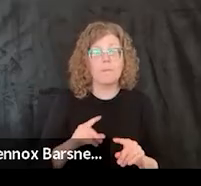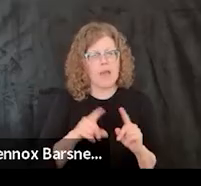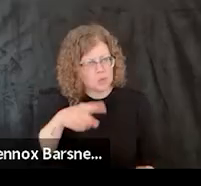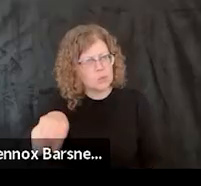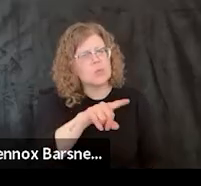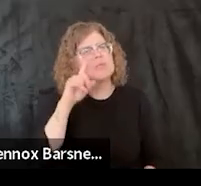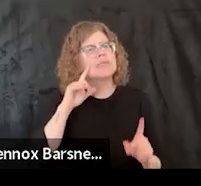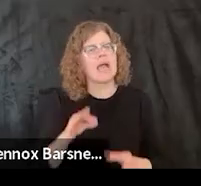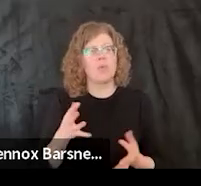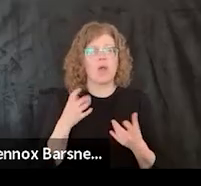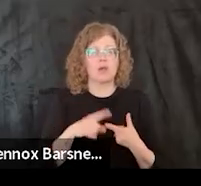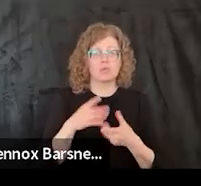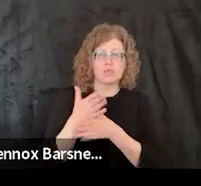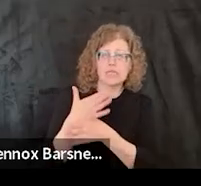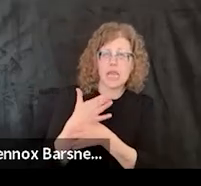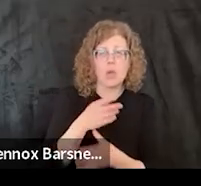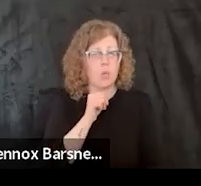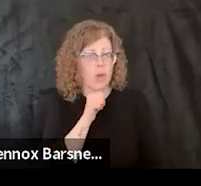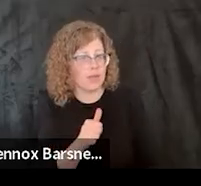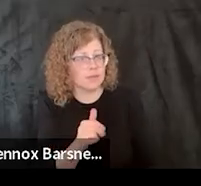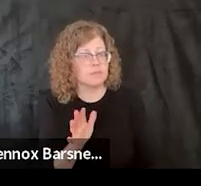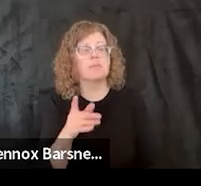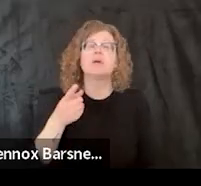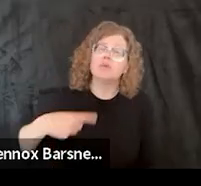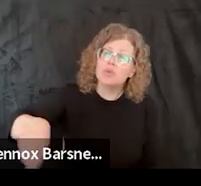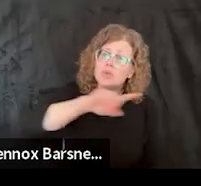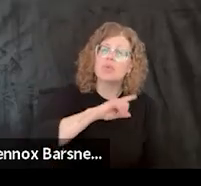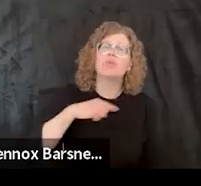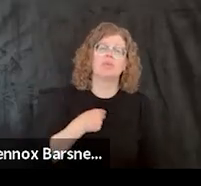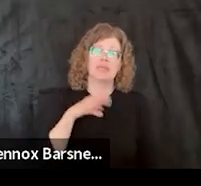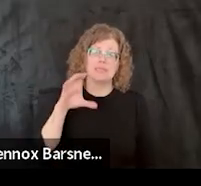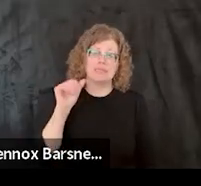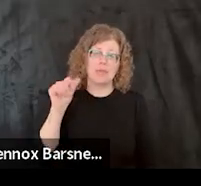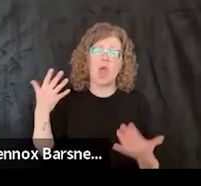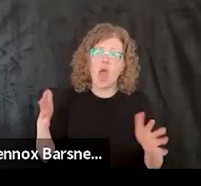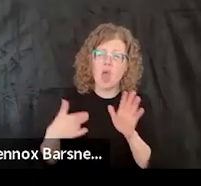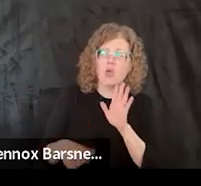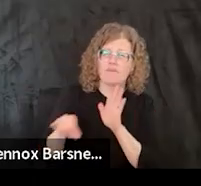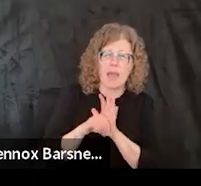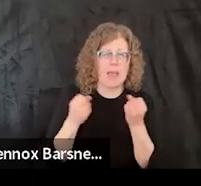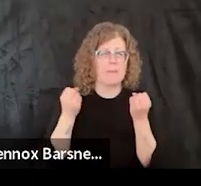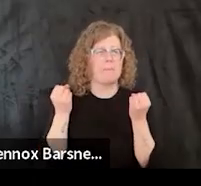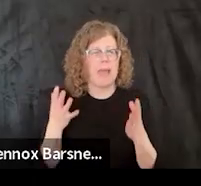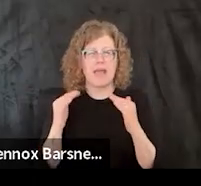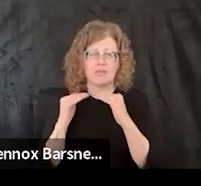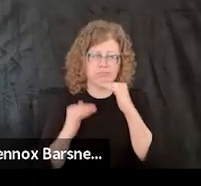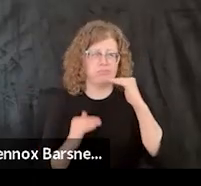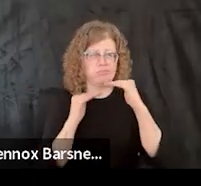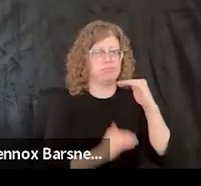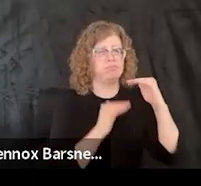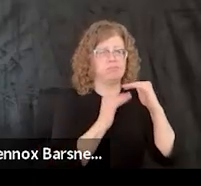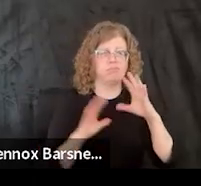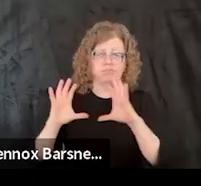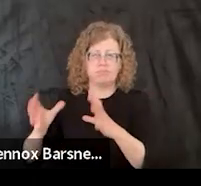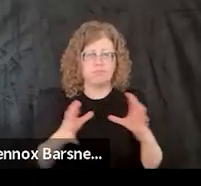based on equity priority groups that Calgary Arts Development has identified. These equity priority groups include